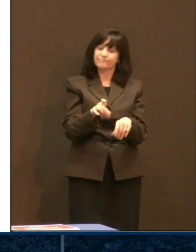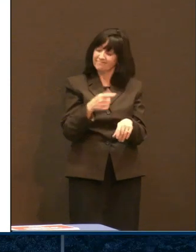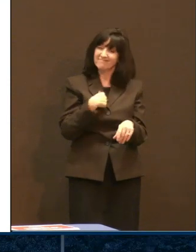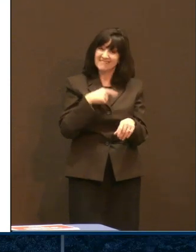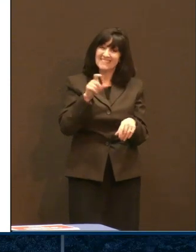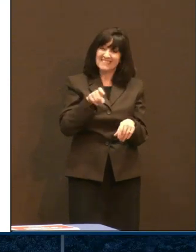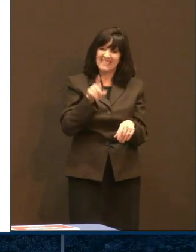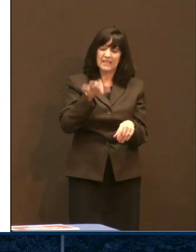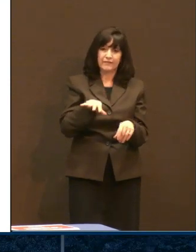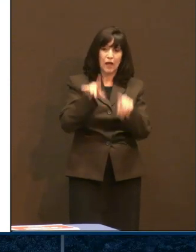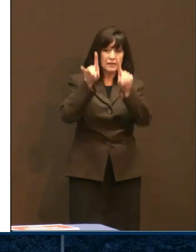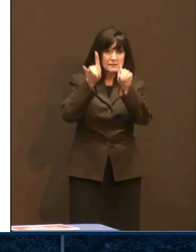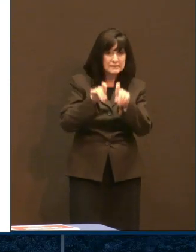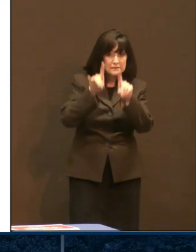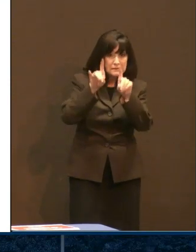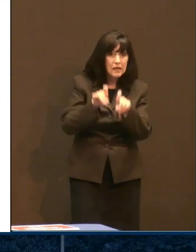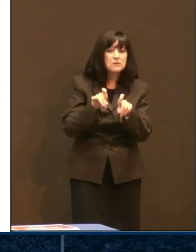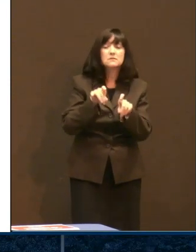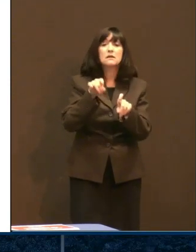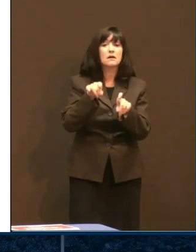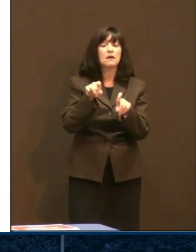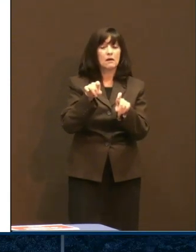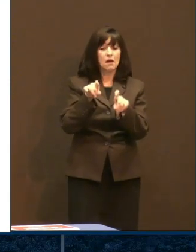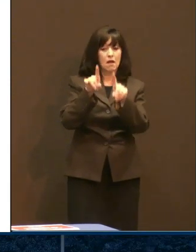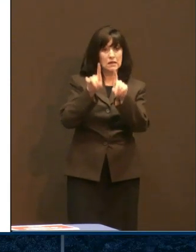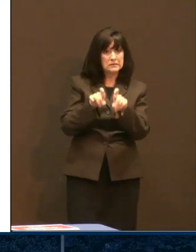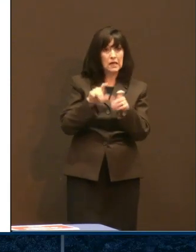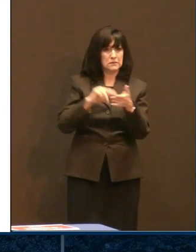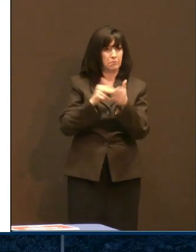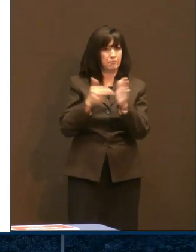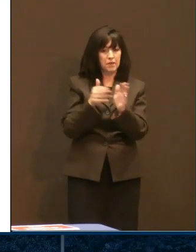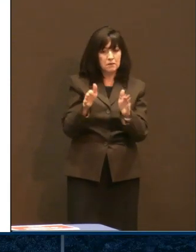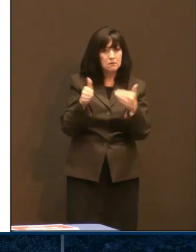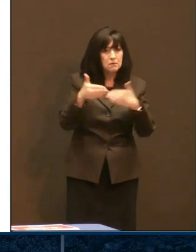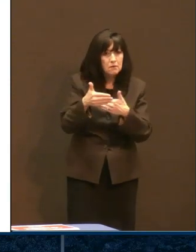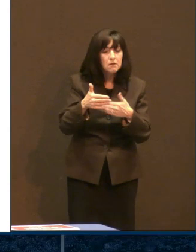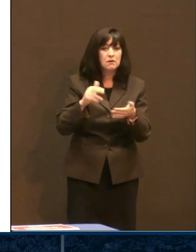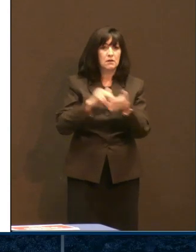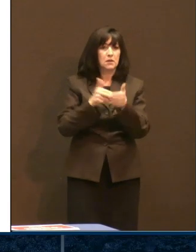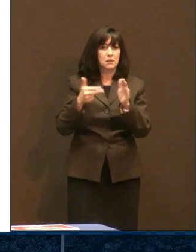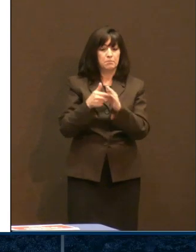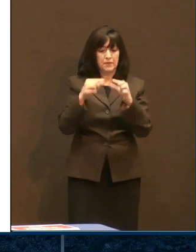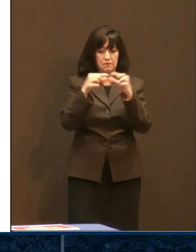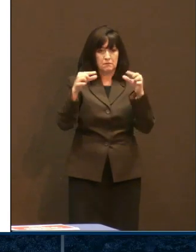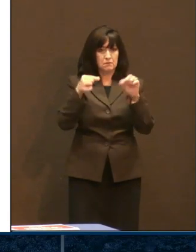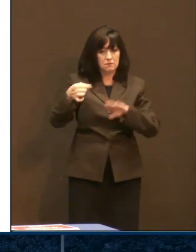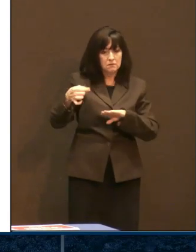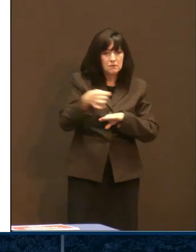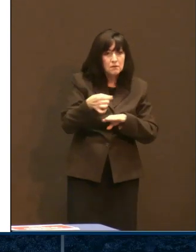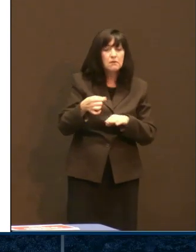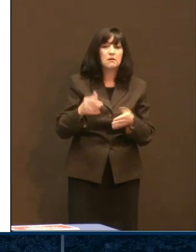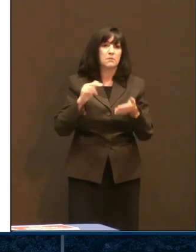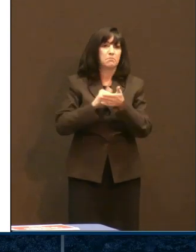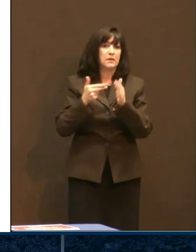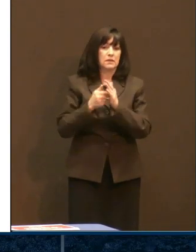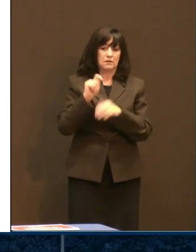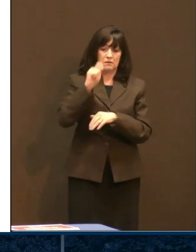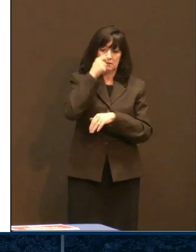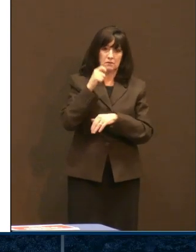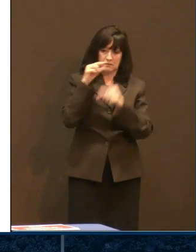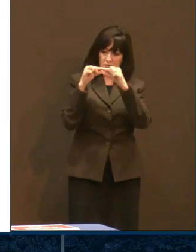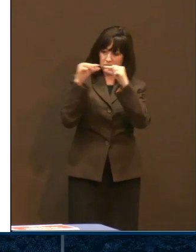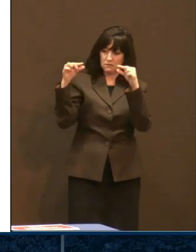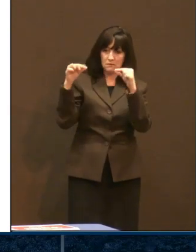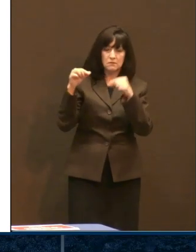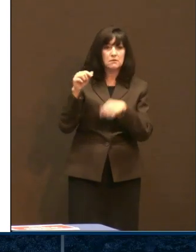swabs and reagent and all of that. And we've had at least two calls today where that